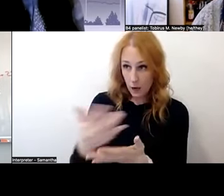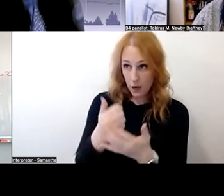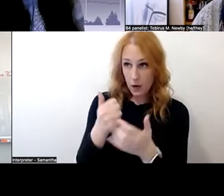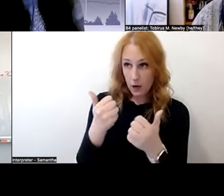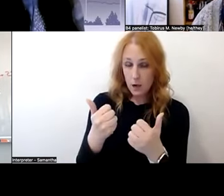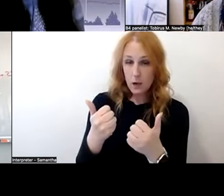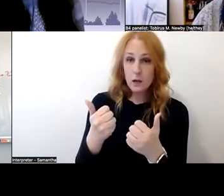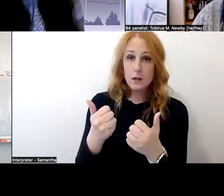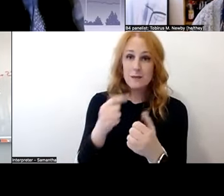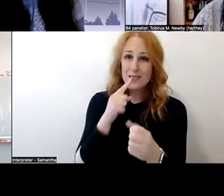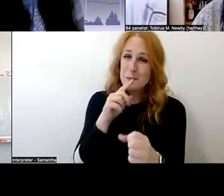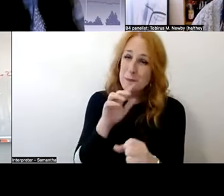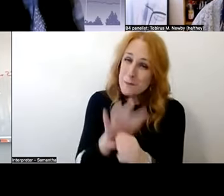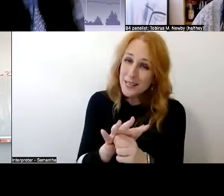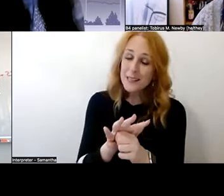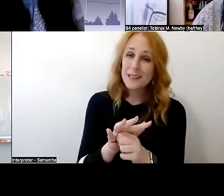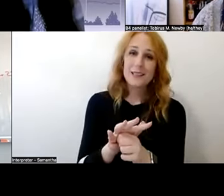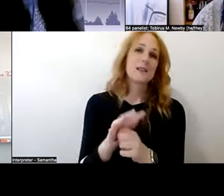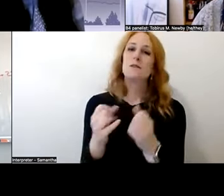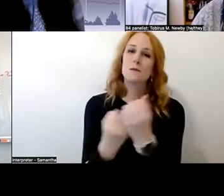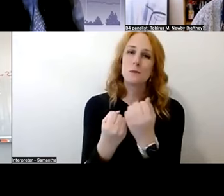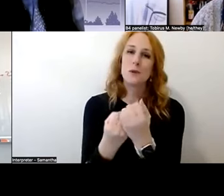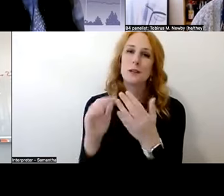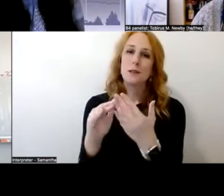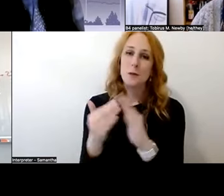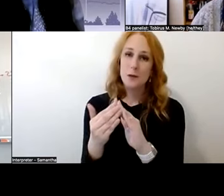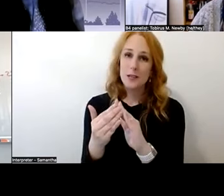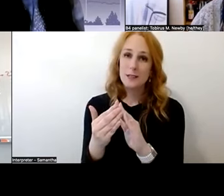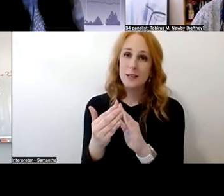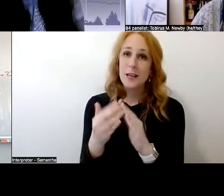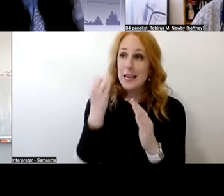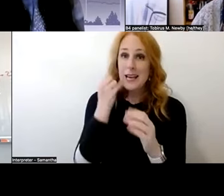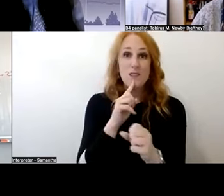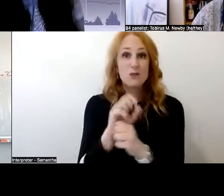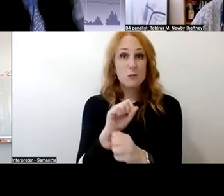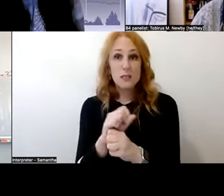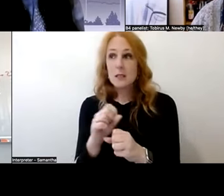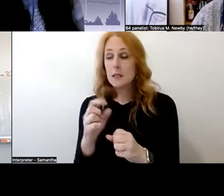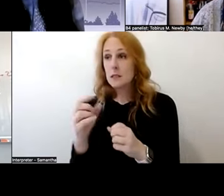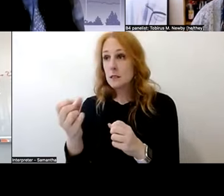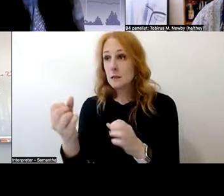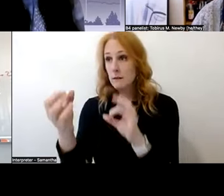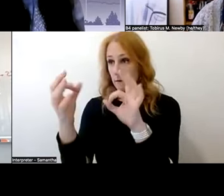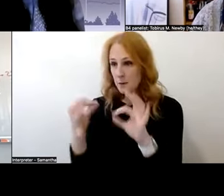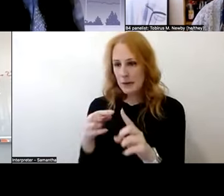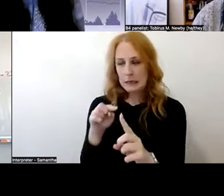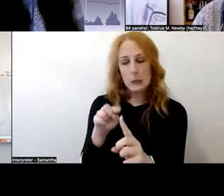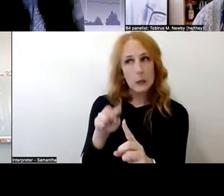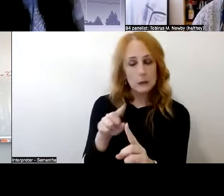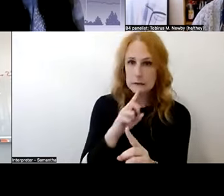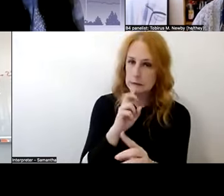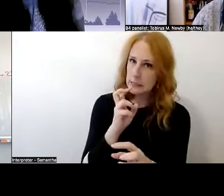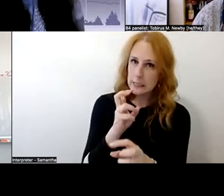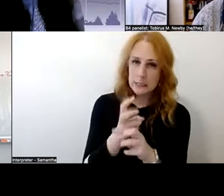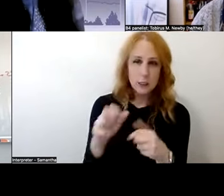to really being transparent when there are systemic barriers, and then working together with how do we topple those barriers to